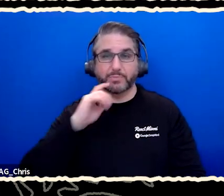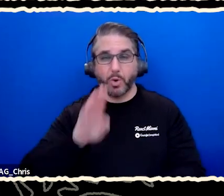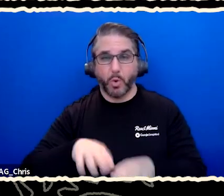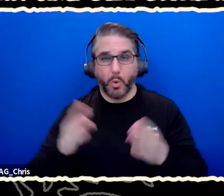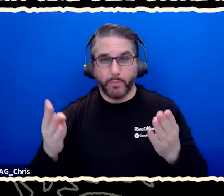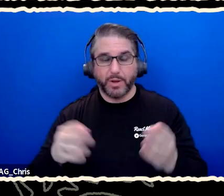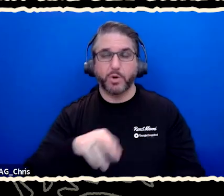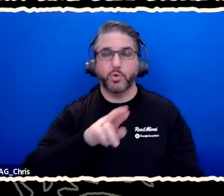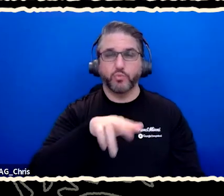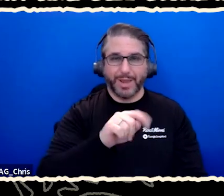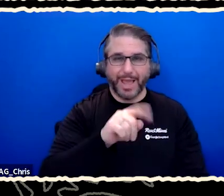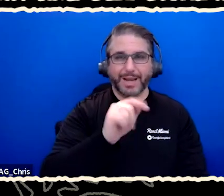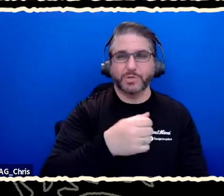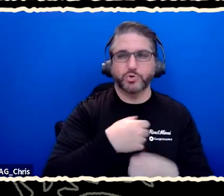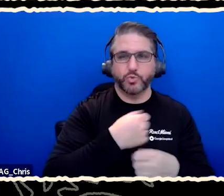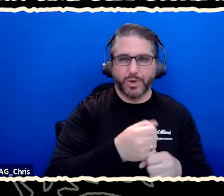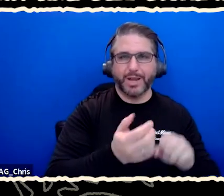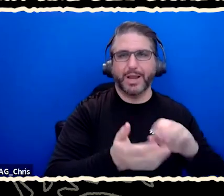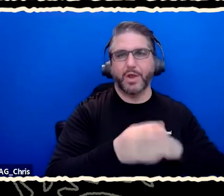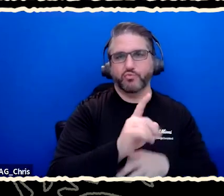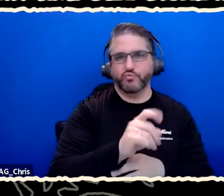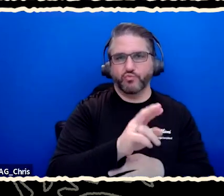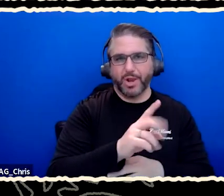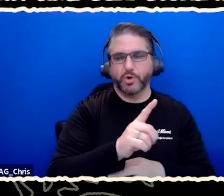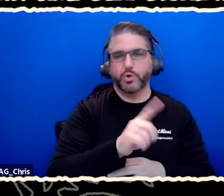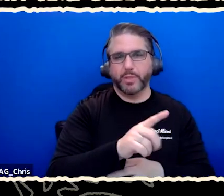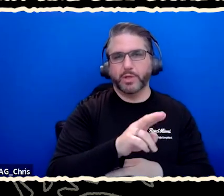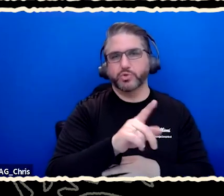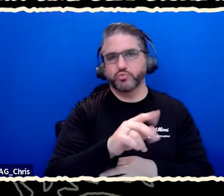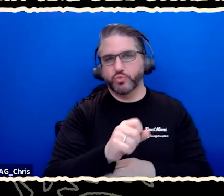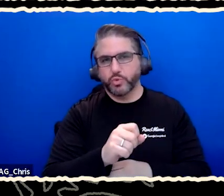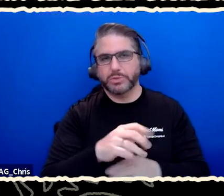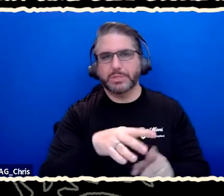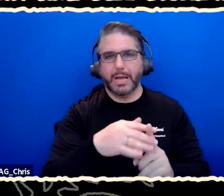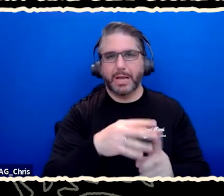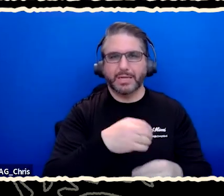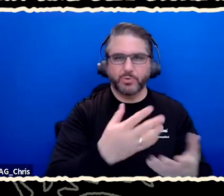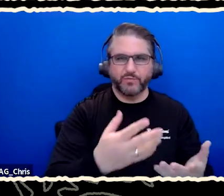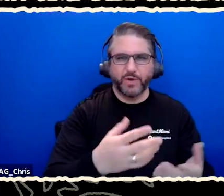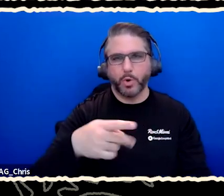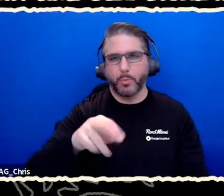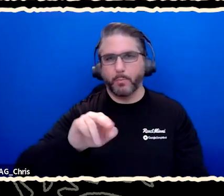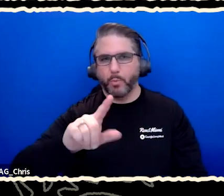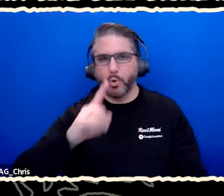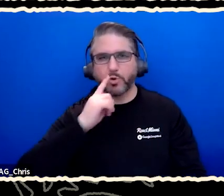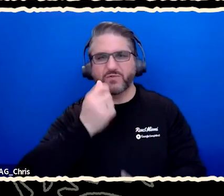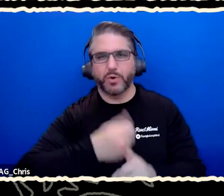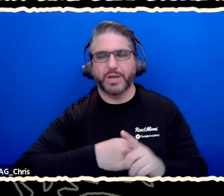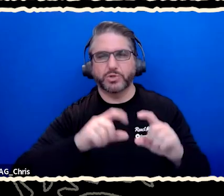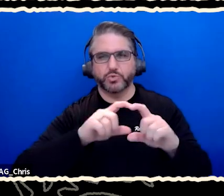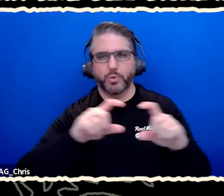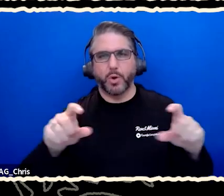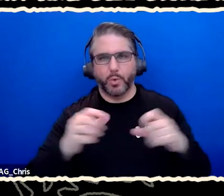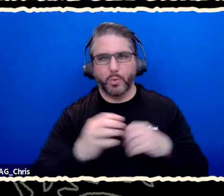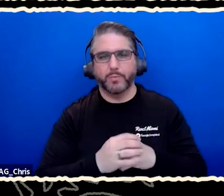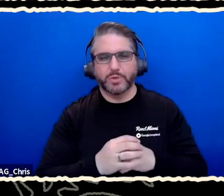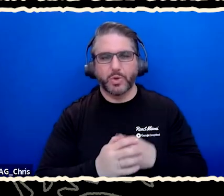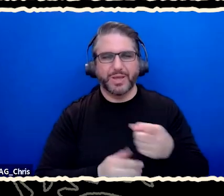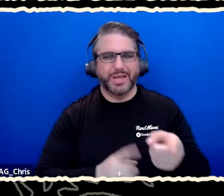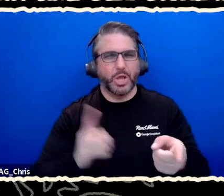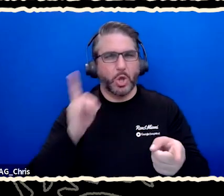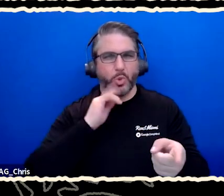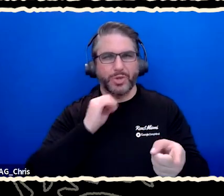create and render these roots, context providers, and portals for each row. So this looks quite